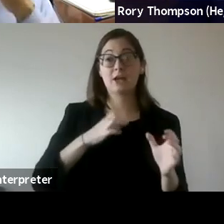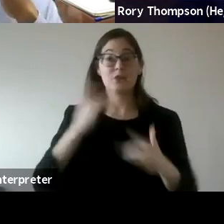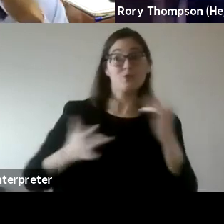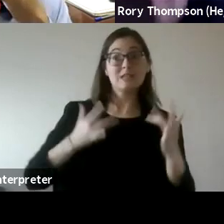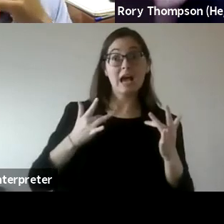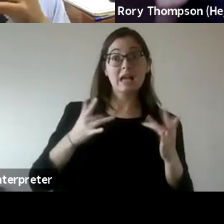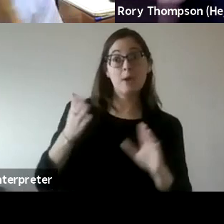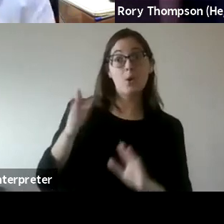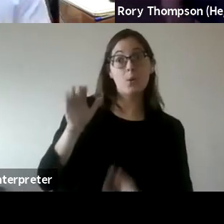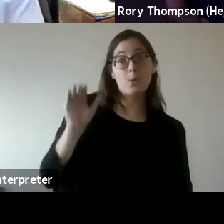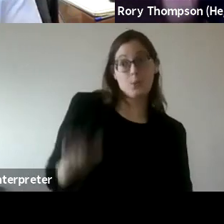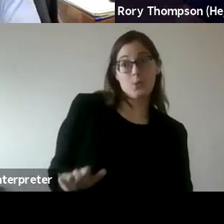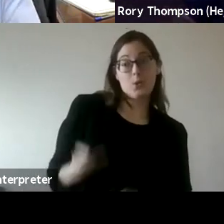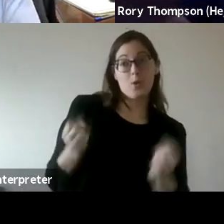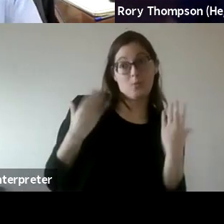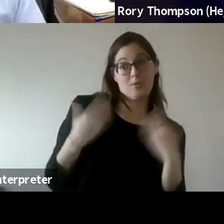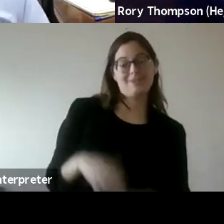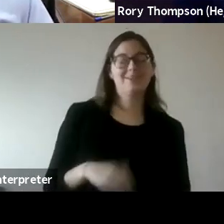overwhelming. I'm sorry.